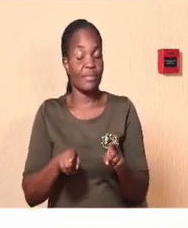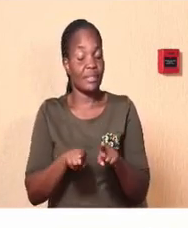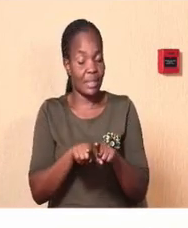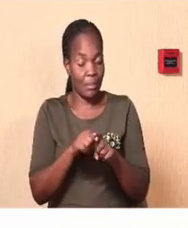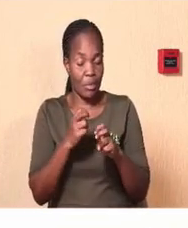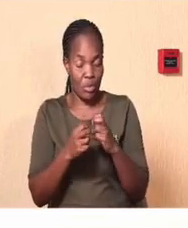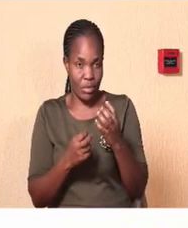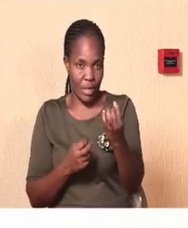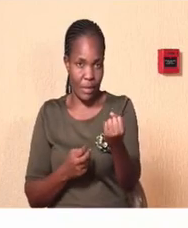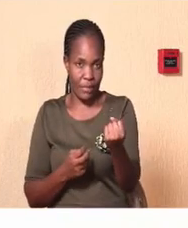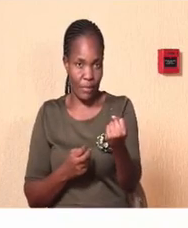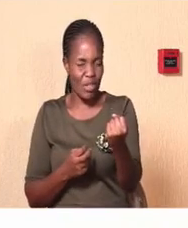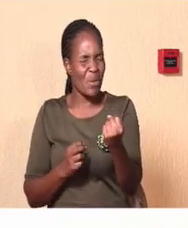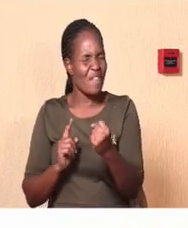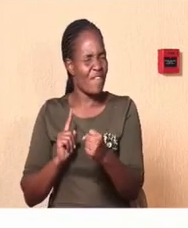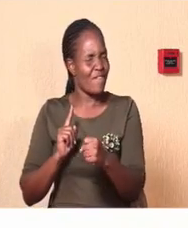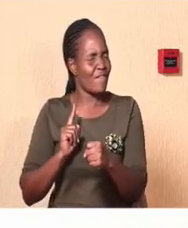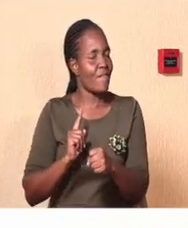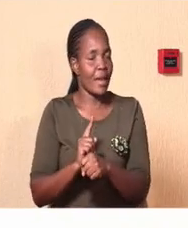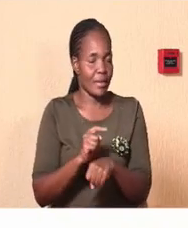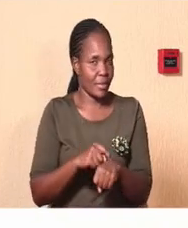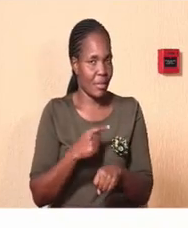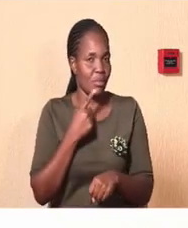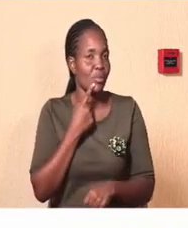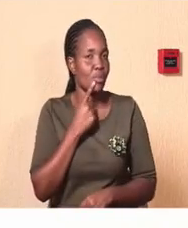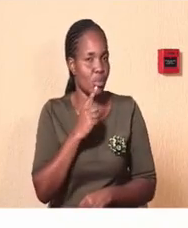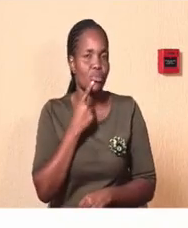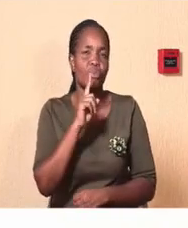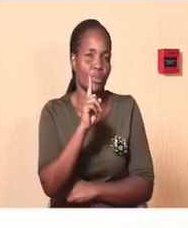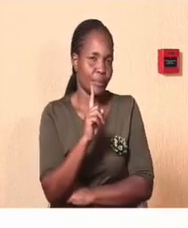why from the start we have been saying that